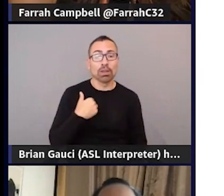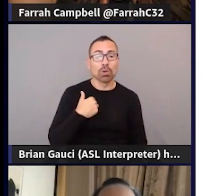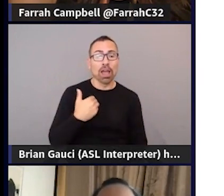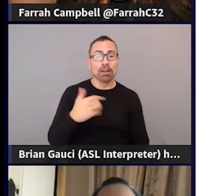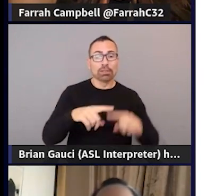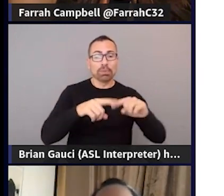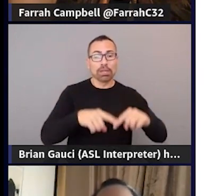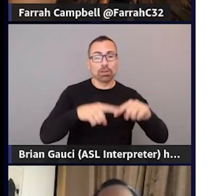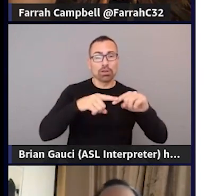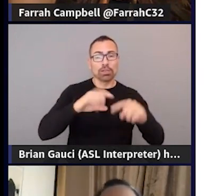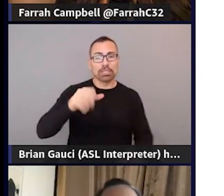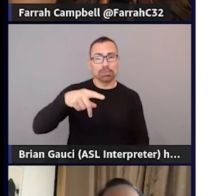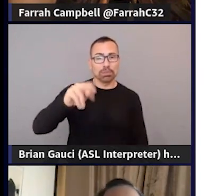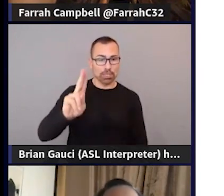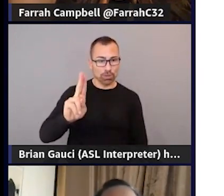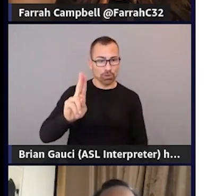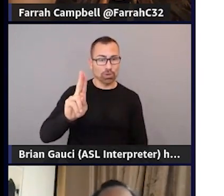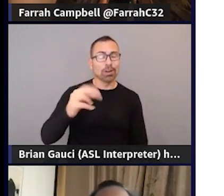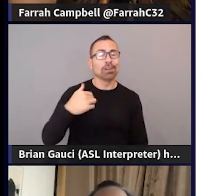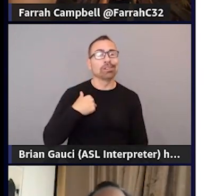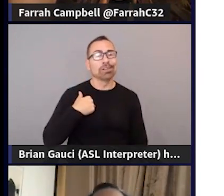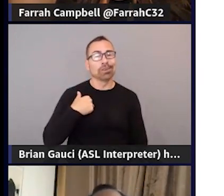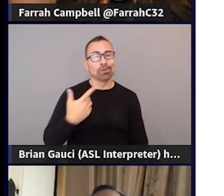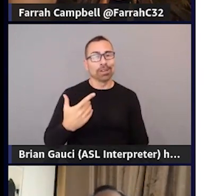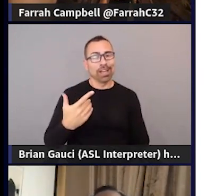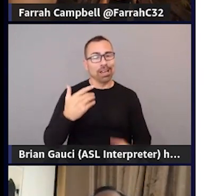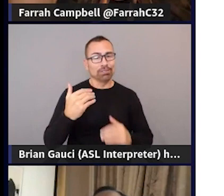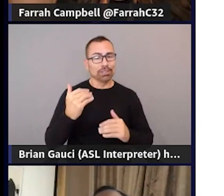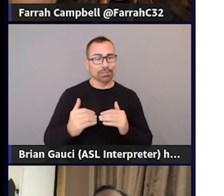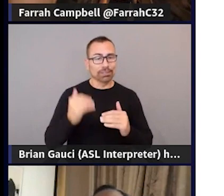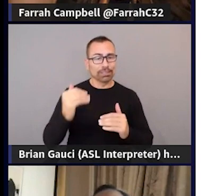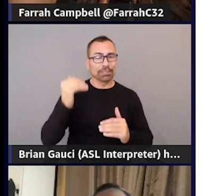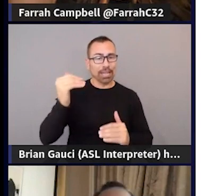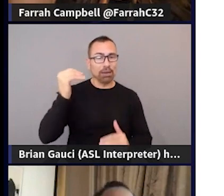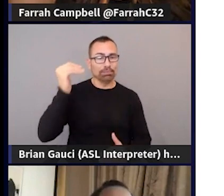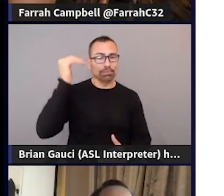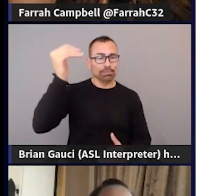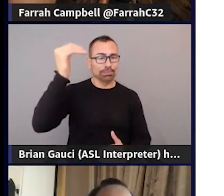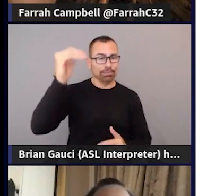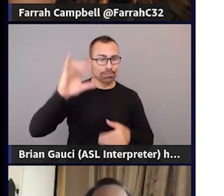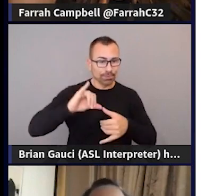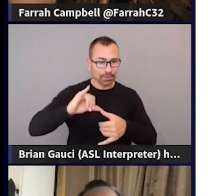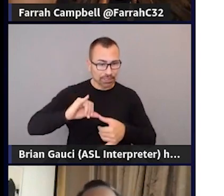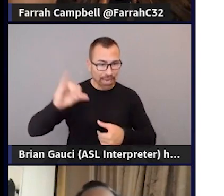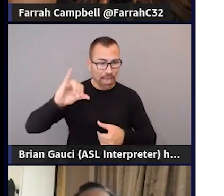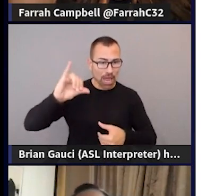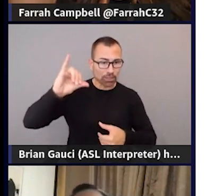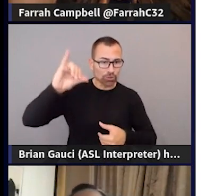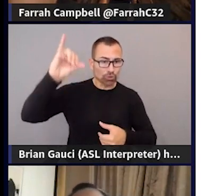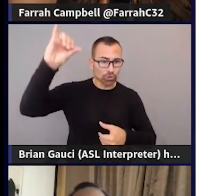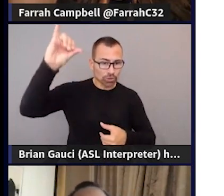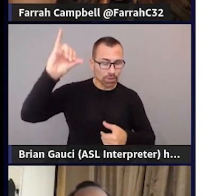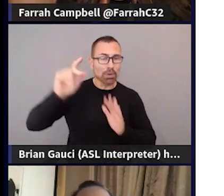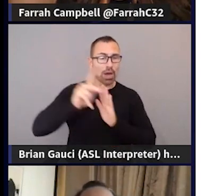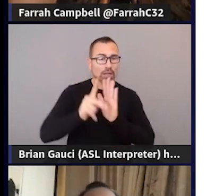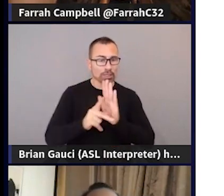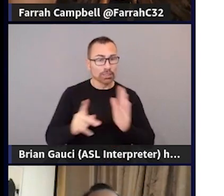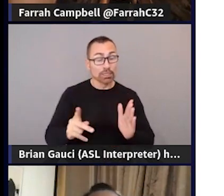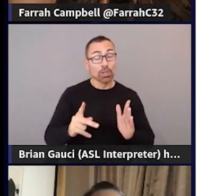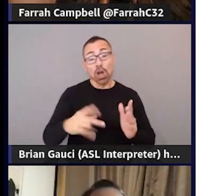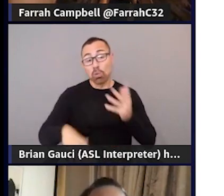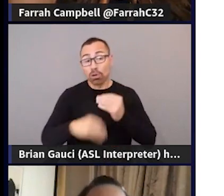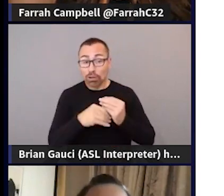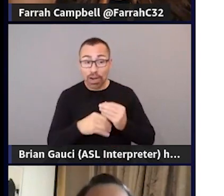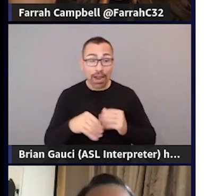CPU, we have step scaling policy set up so that, we're continuously adding new tasks as that day goes